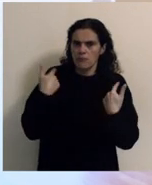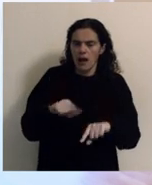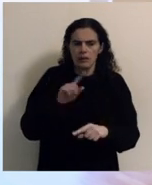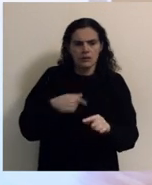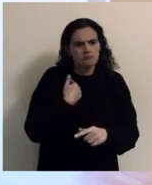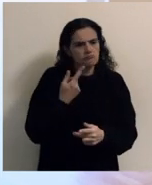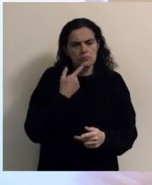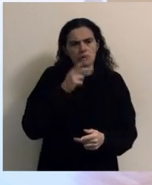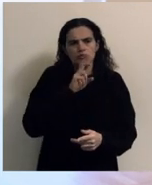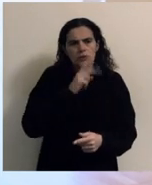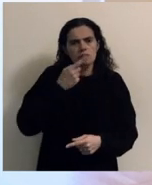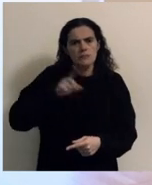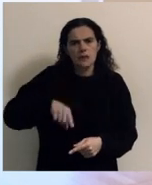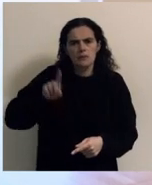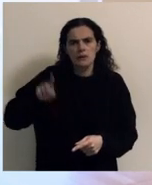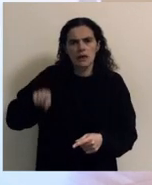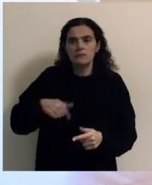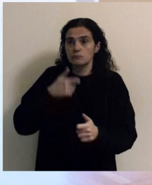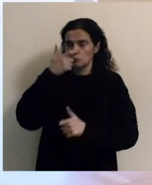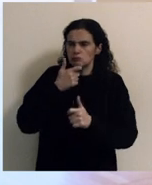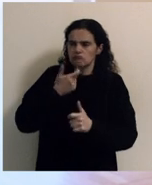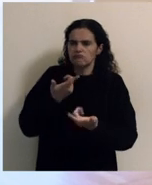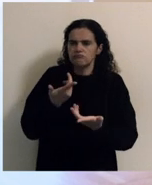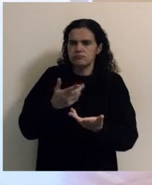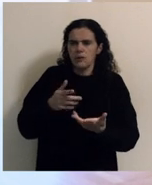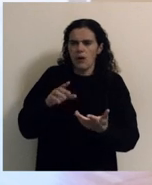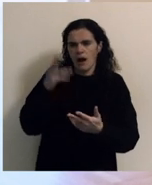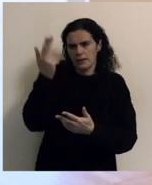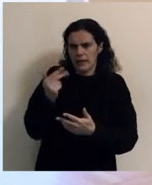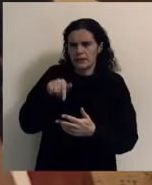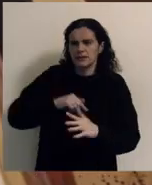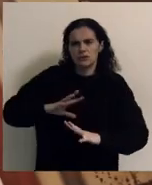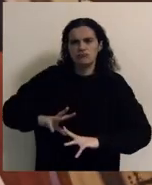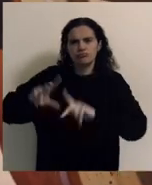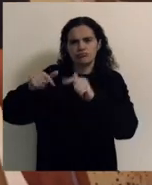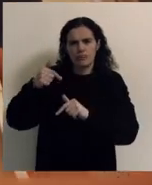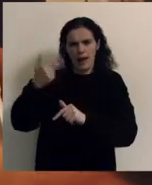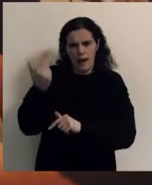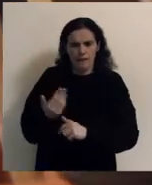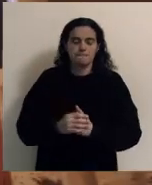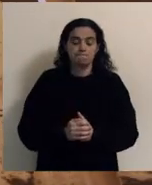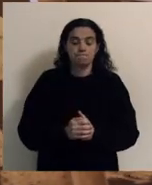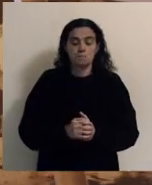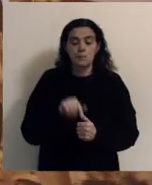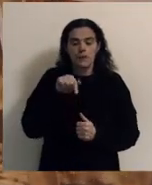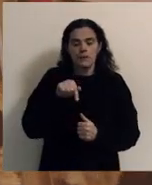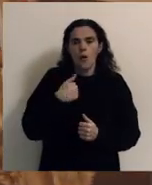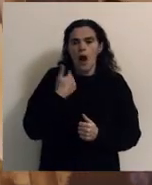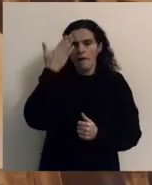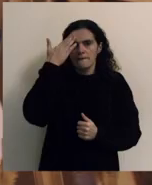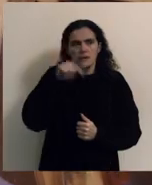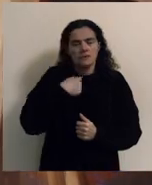constantly responding to the most contemporary developments in world art. I think this is a